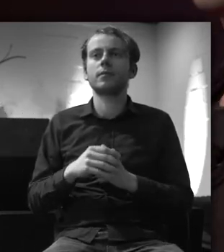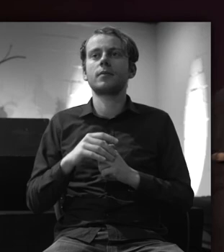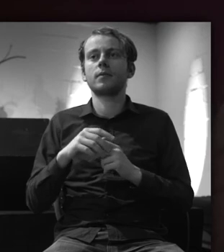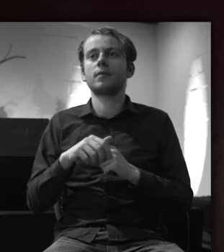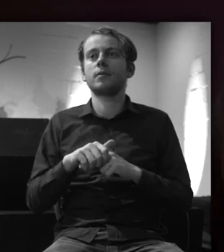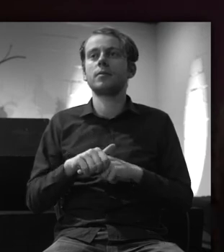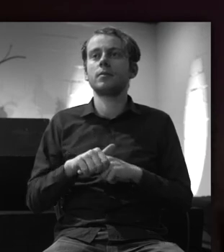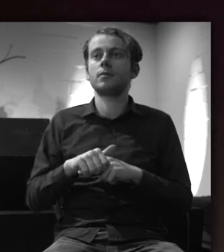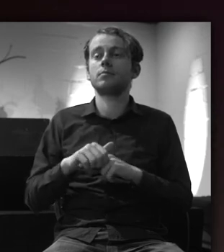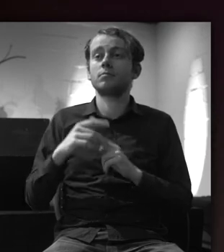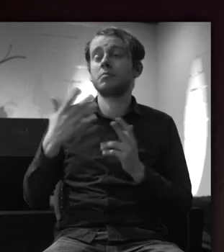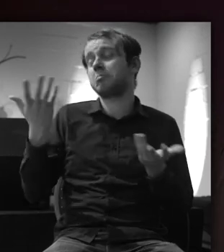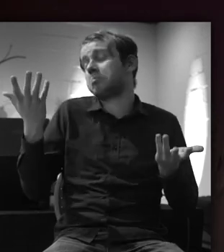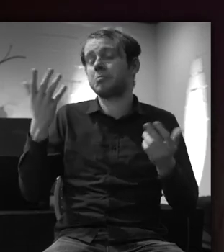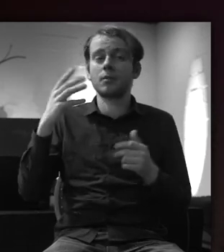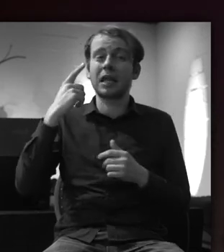raise taxes, we'll keep working.